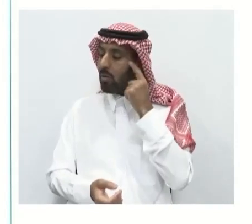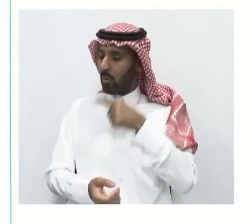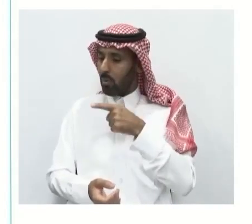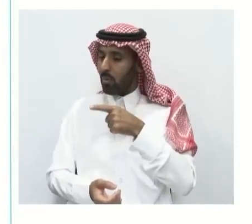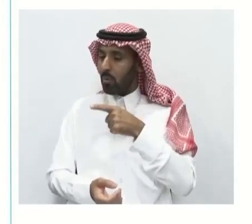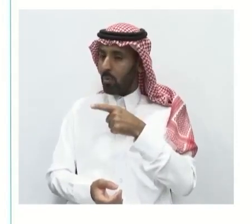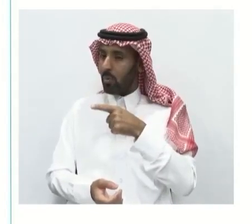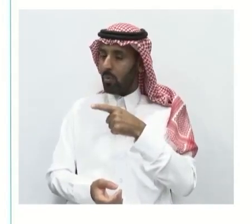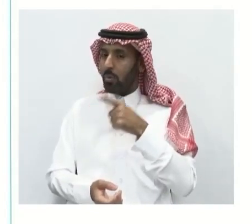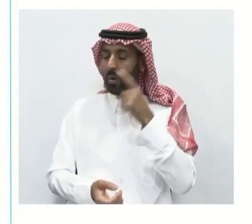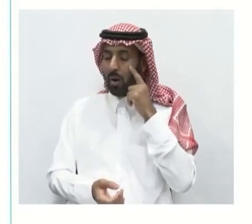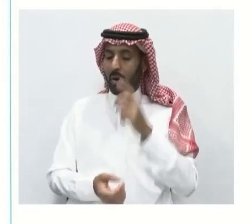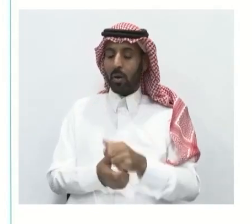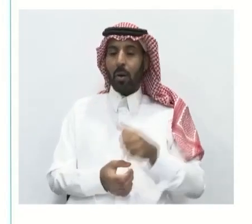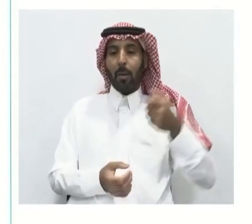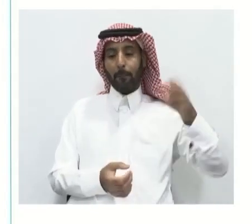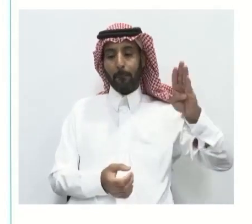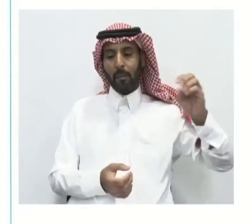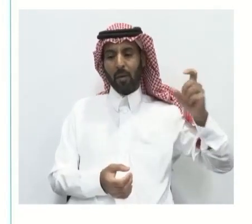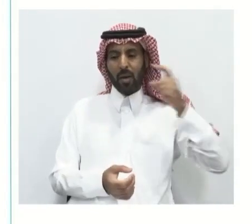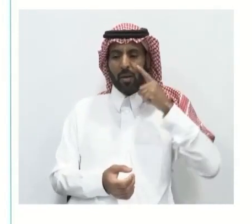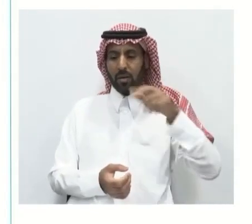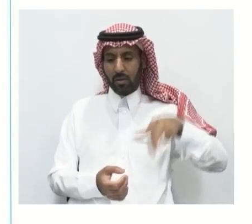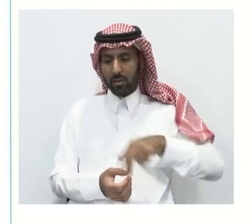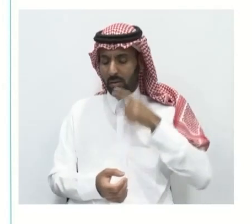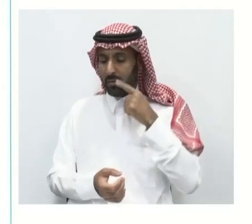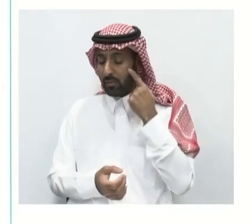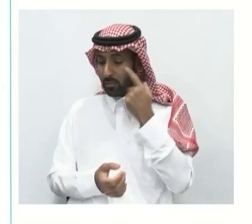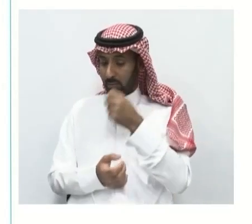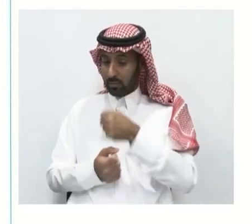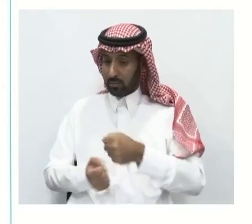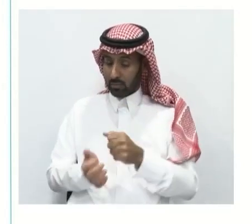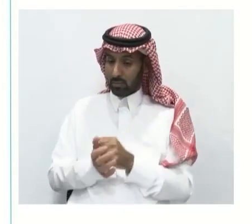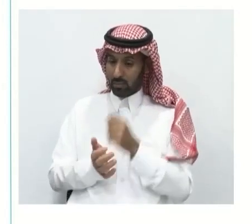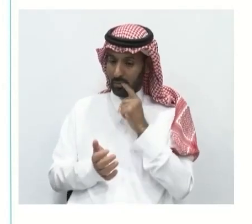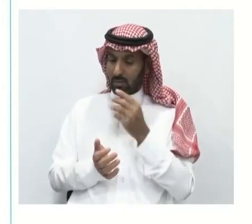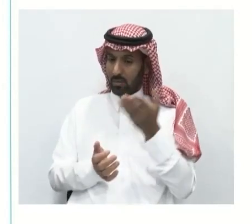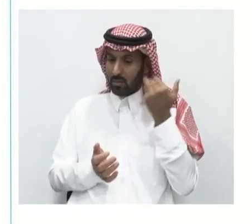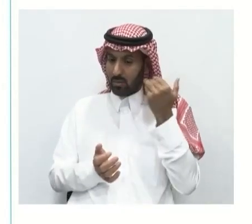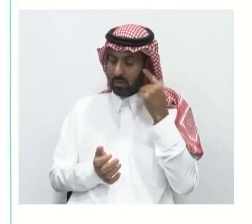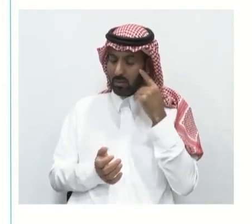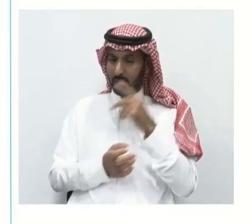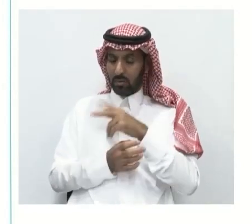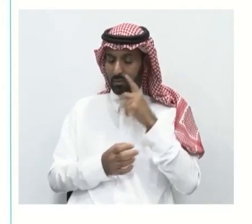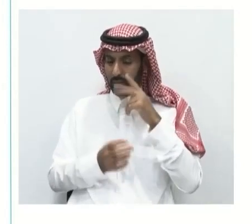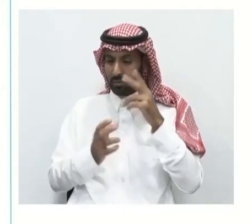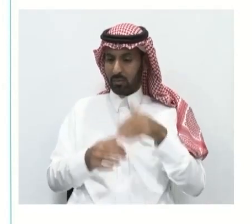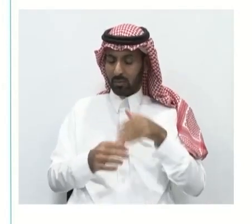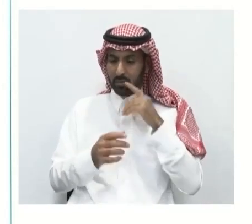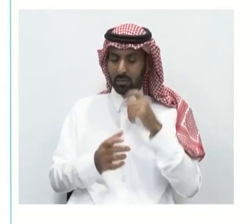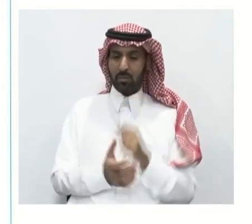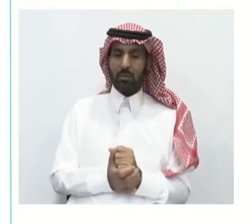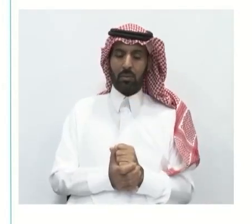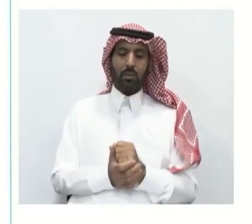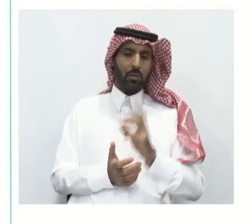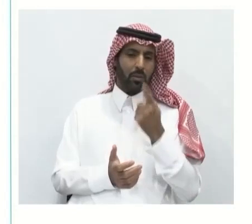officers. That's Bob Reynolds. He's running for councilman. He and Mike Jenner have been having a bitter campaign battle.